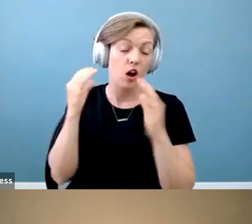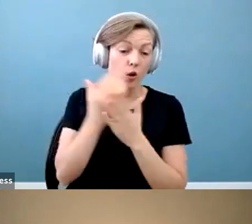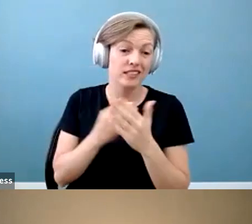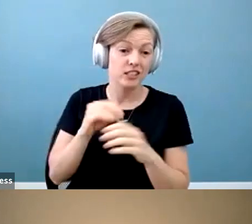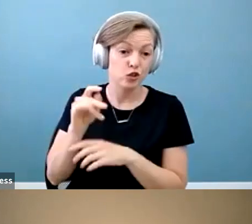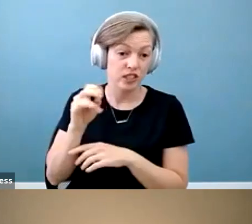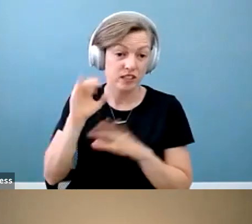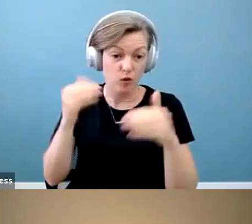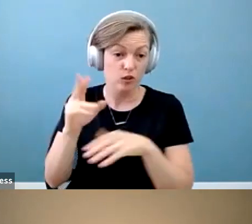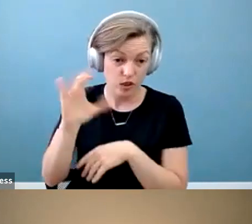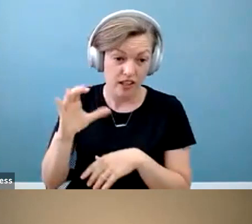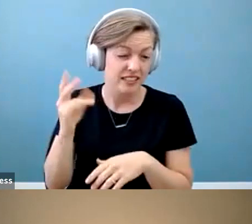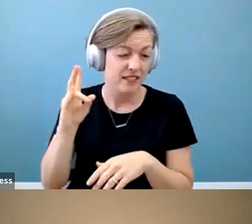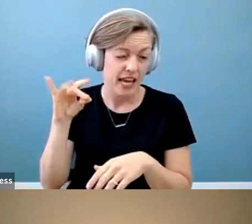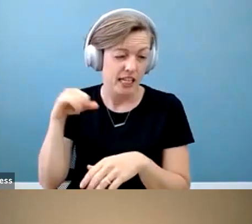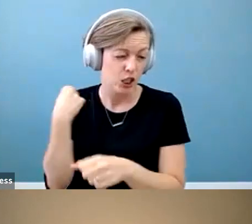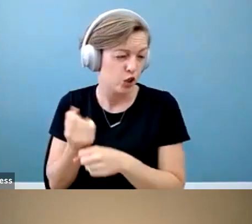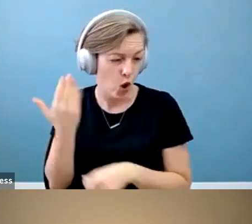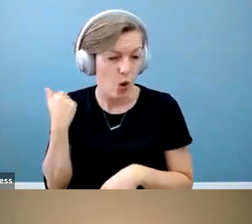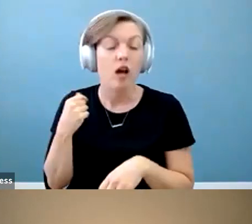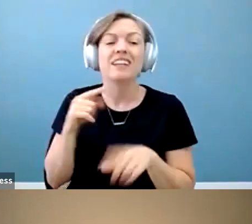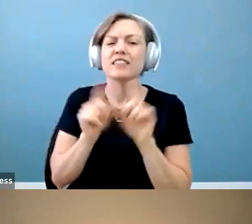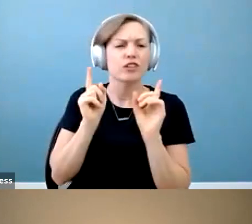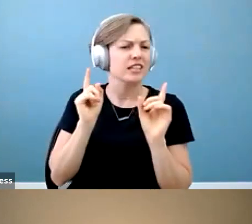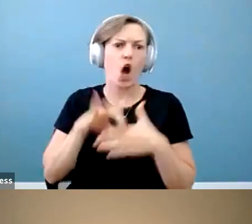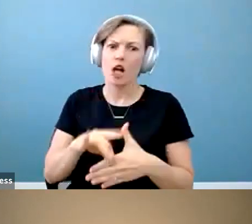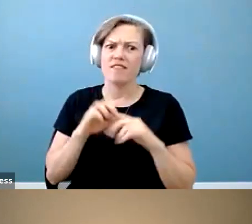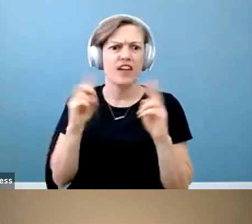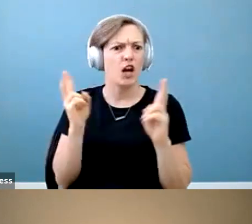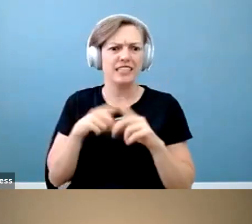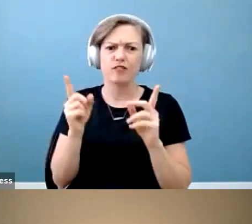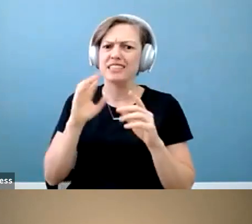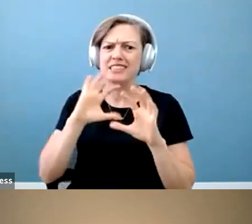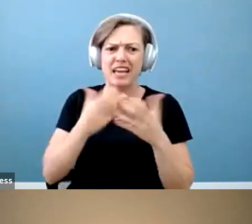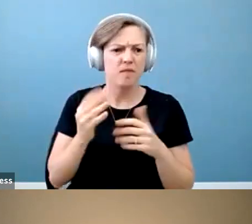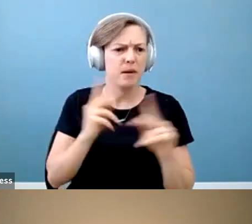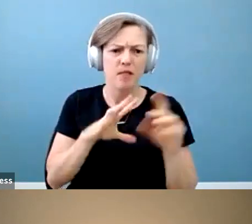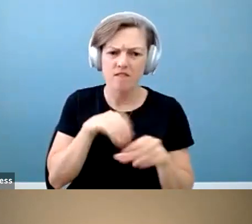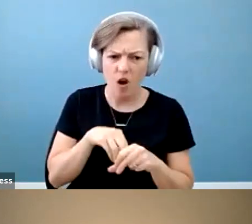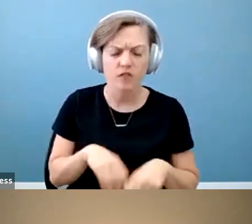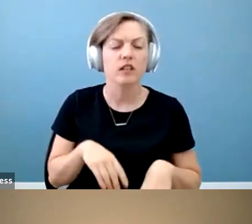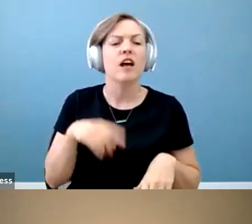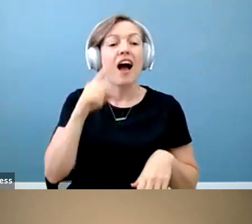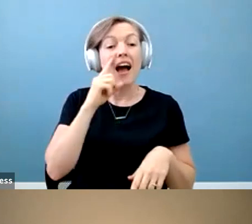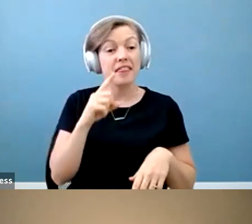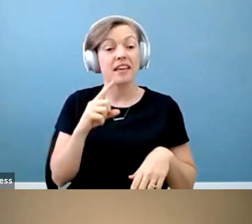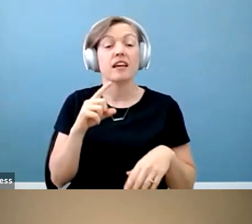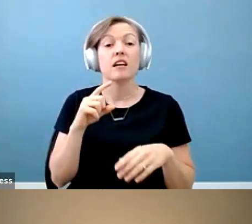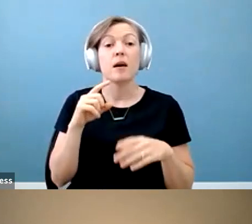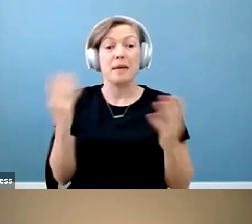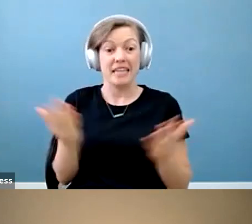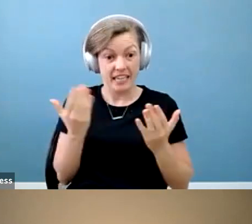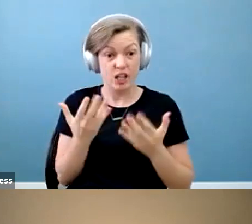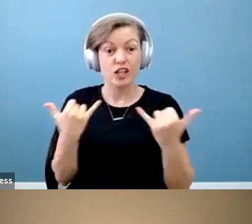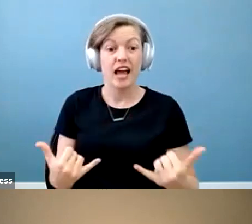North Carolina 7 or 8 years ago. Very different context, very different set of people involved. And I think being here now